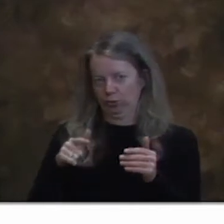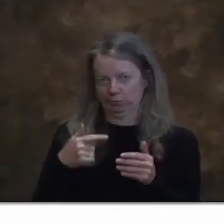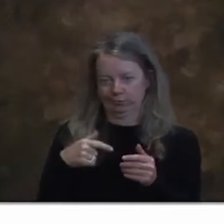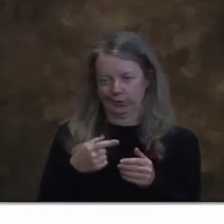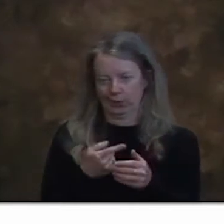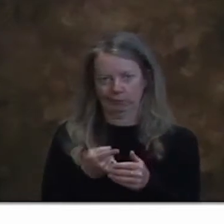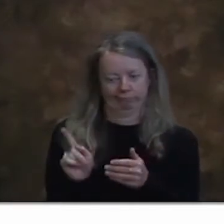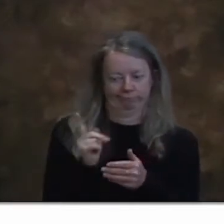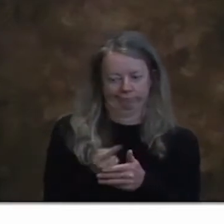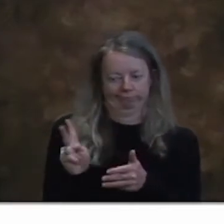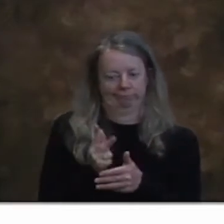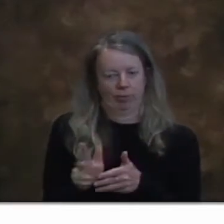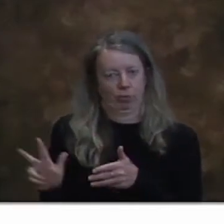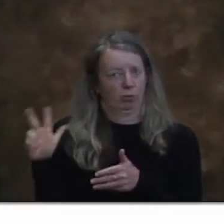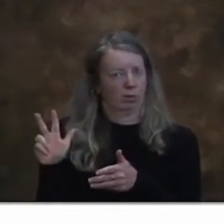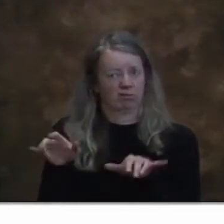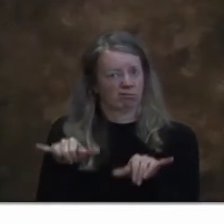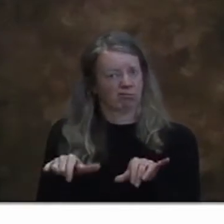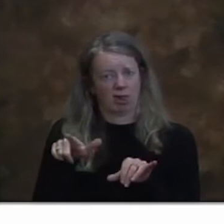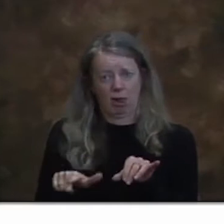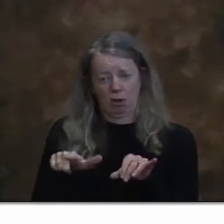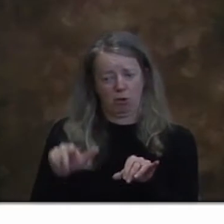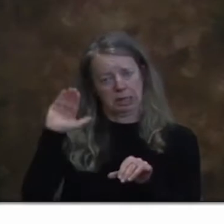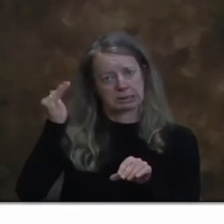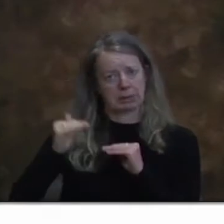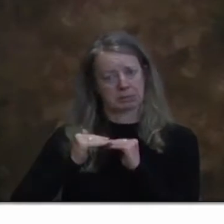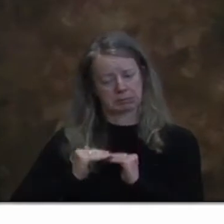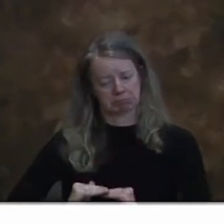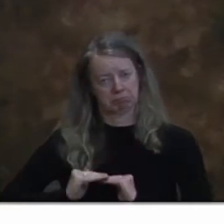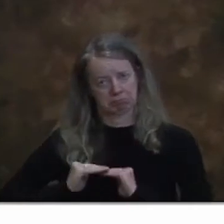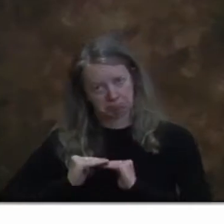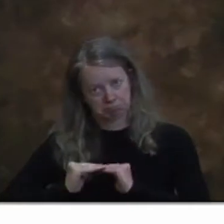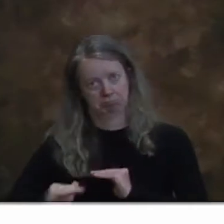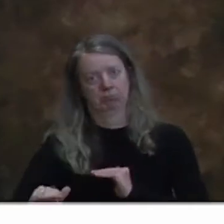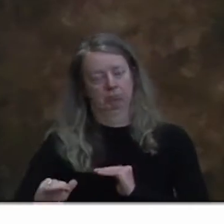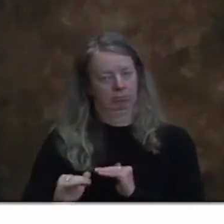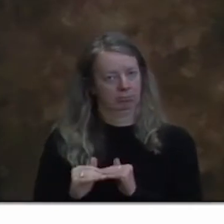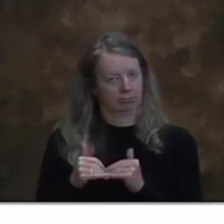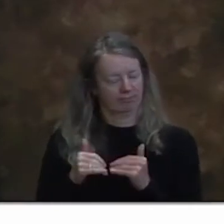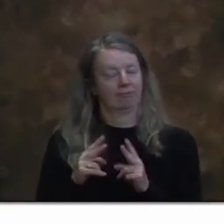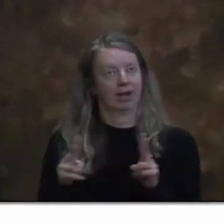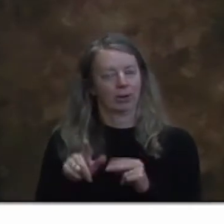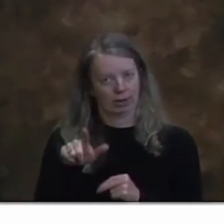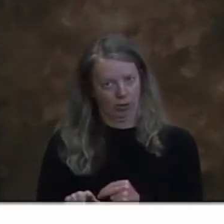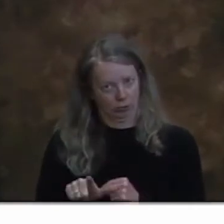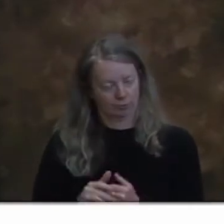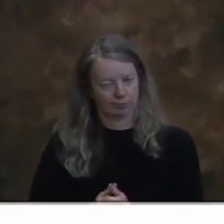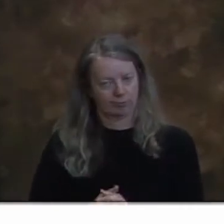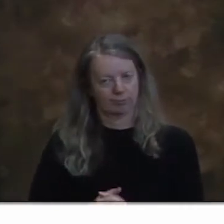been at a very low level and plateauing, it appears, at a very low level.